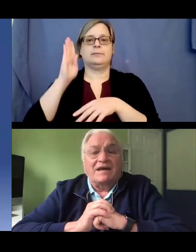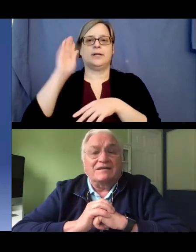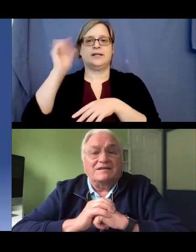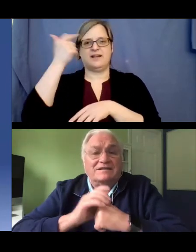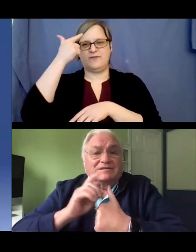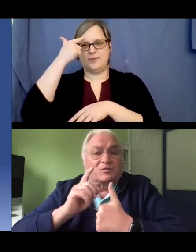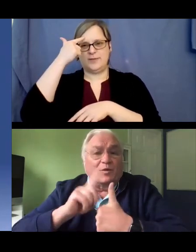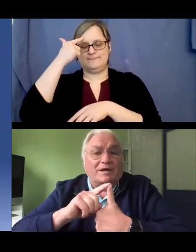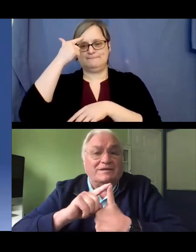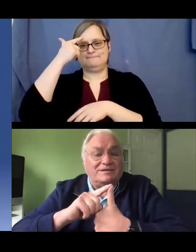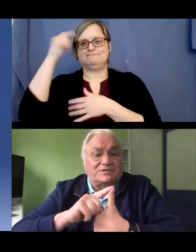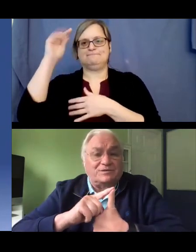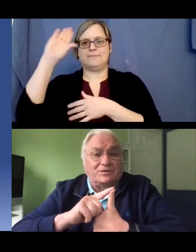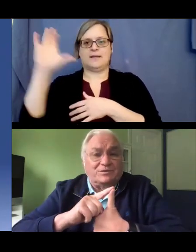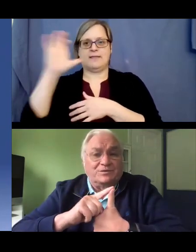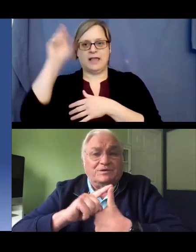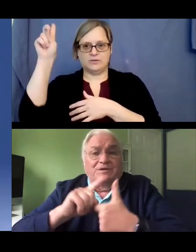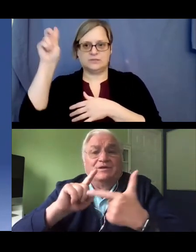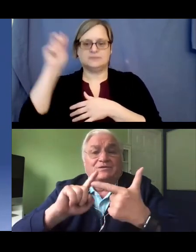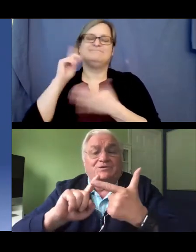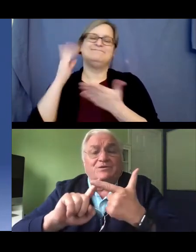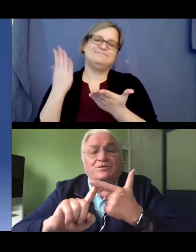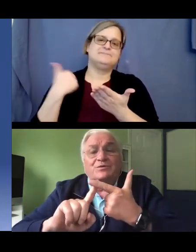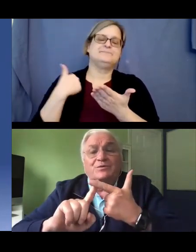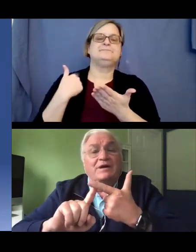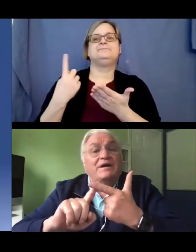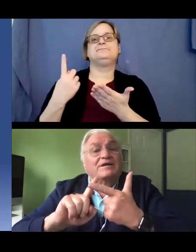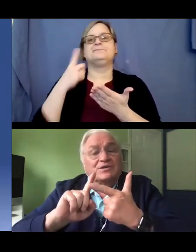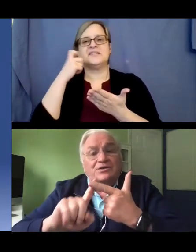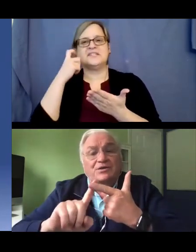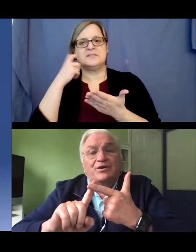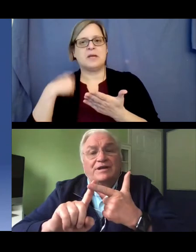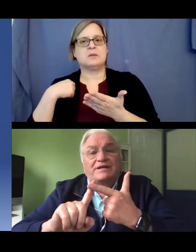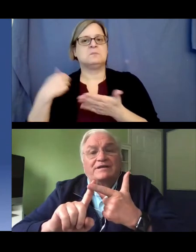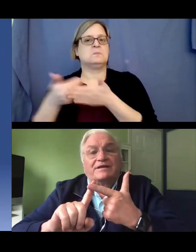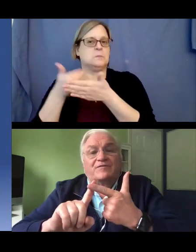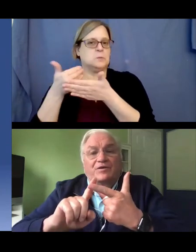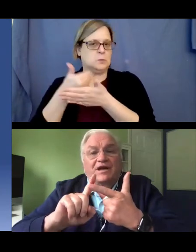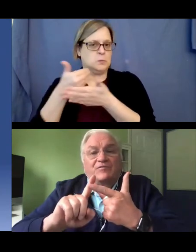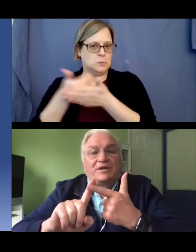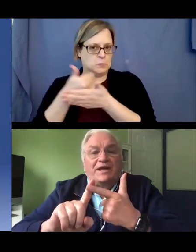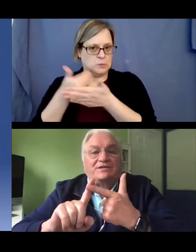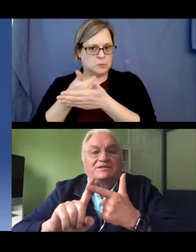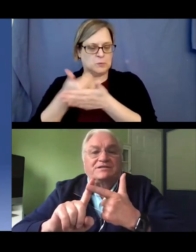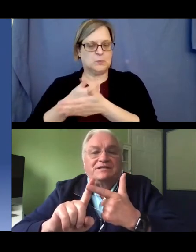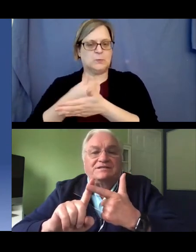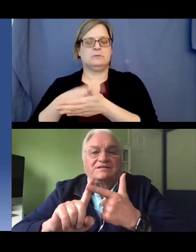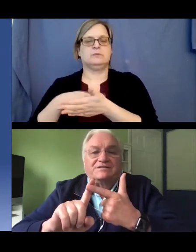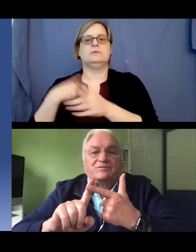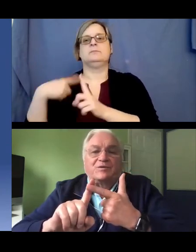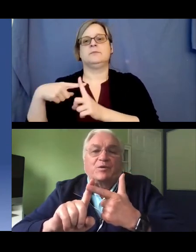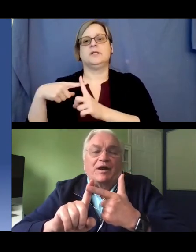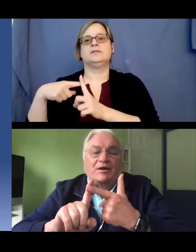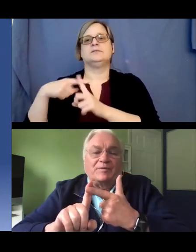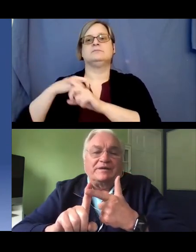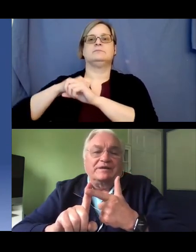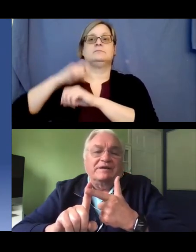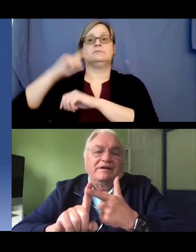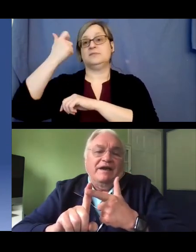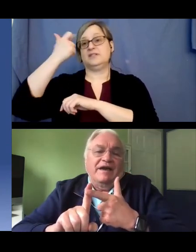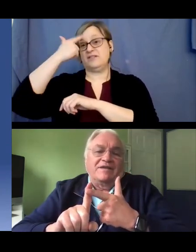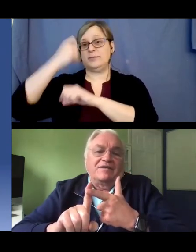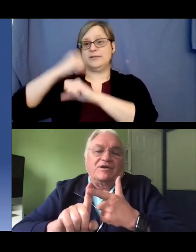of that is, one, it's new. Two, security for government agencies is a